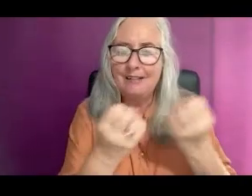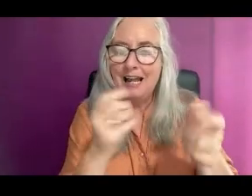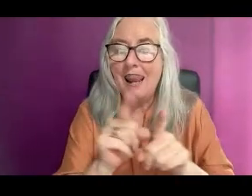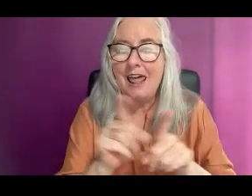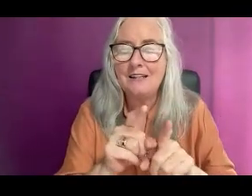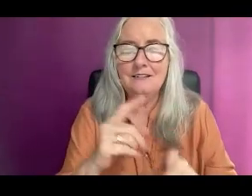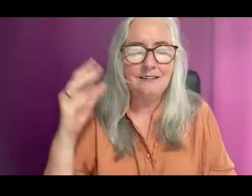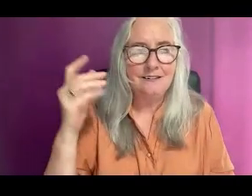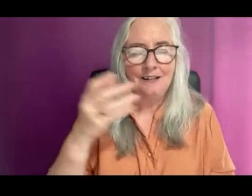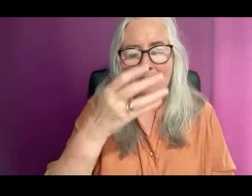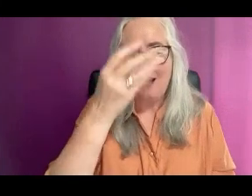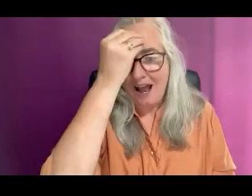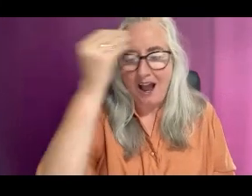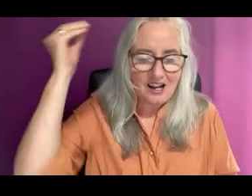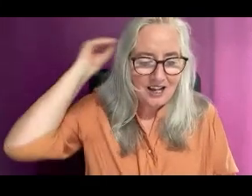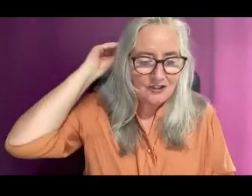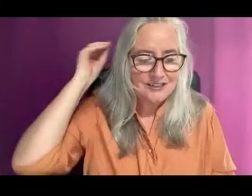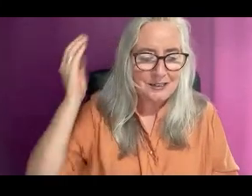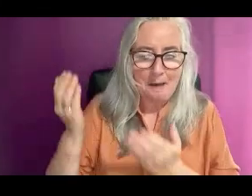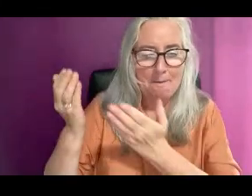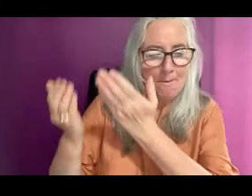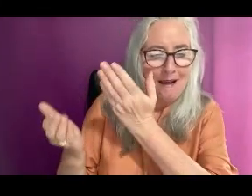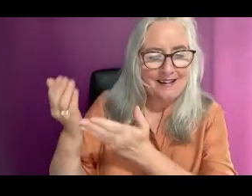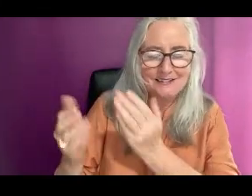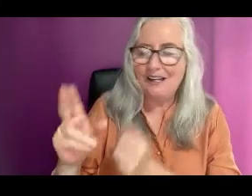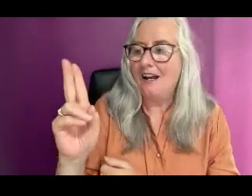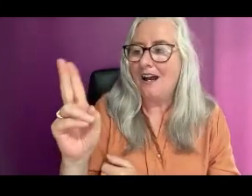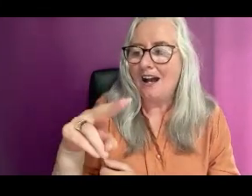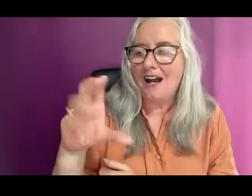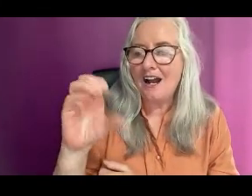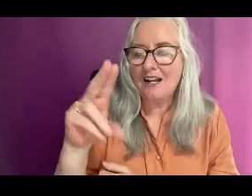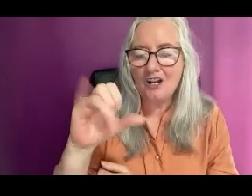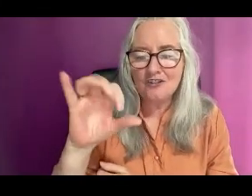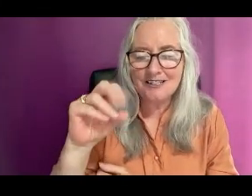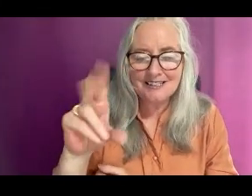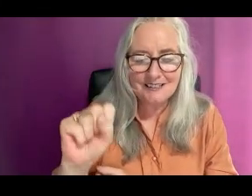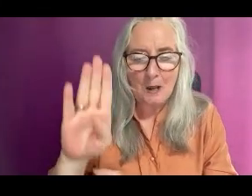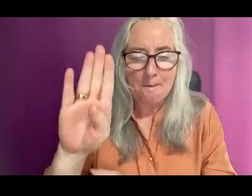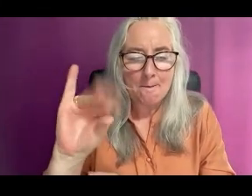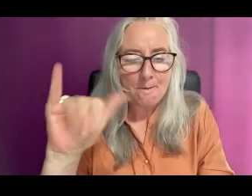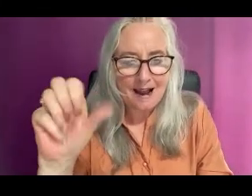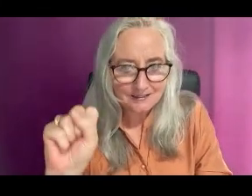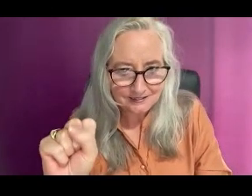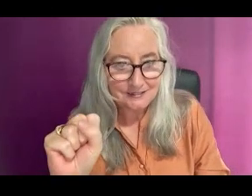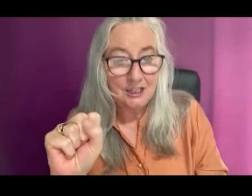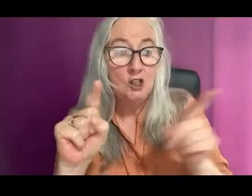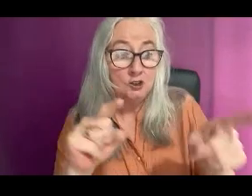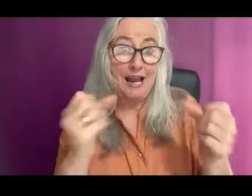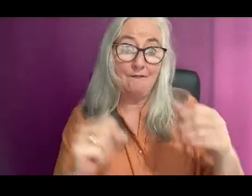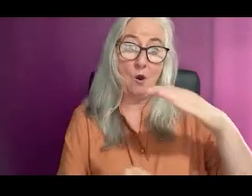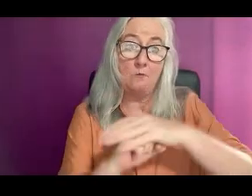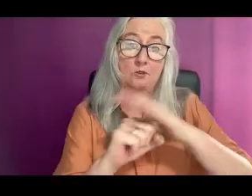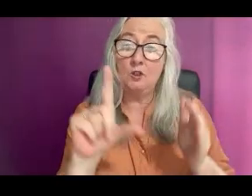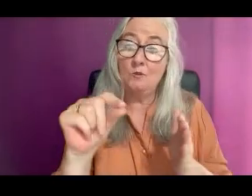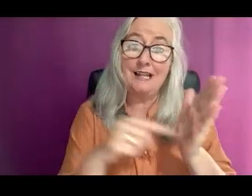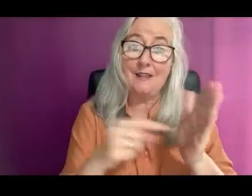bias. There's up to €20,000 a year for employers to avail of this training and of